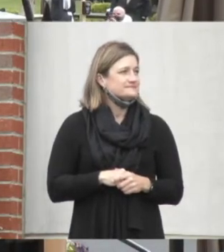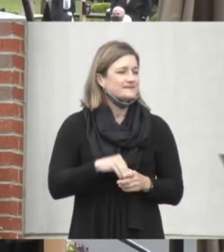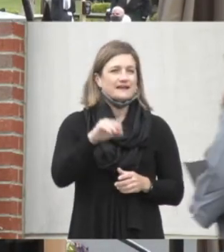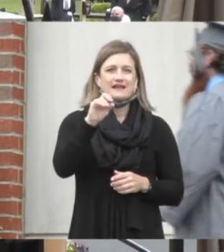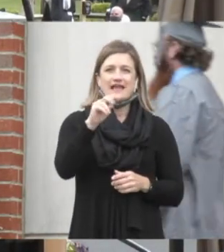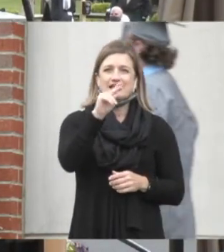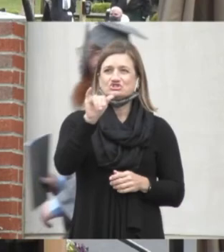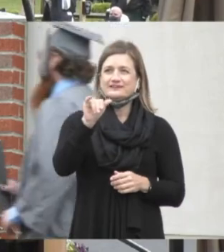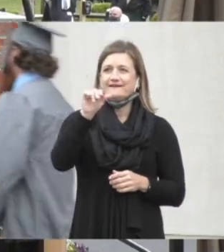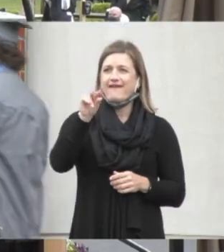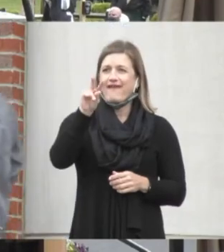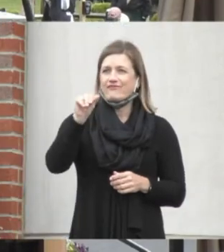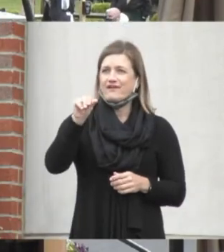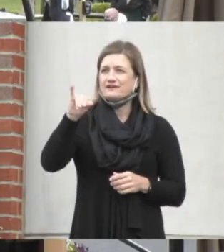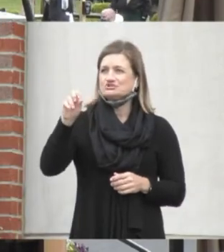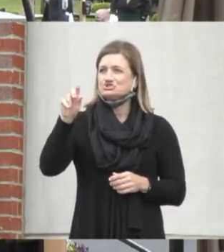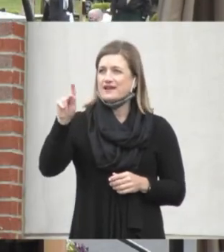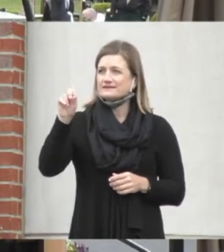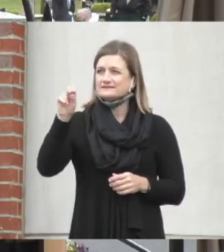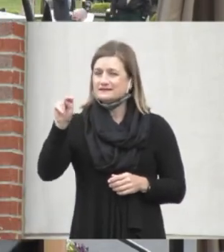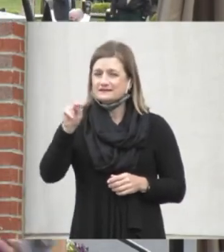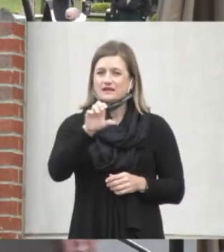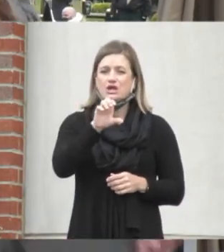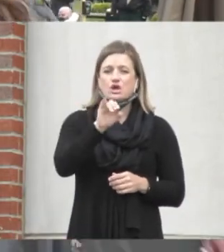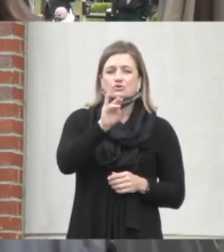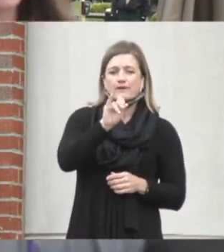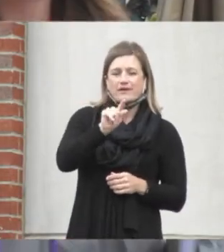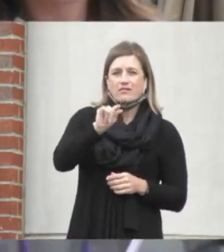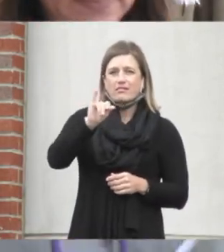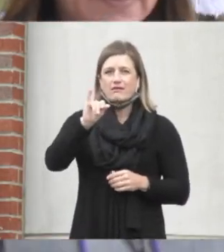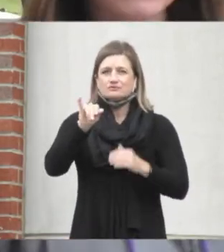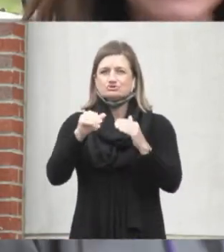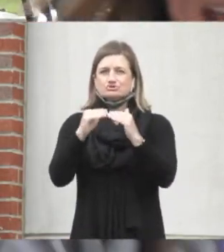Ashley Ava Jackson, Criminal Justice Technology.